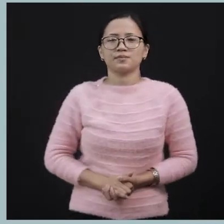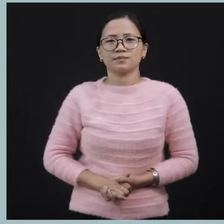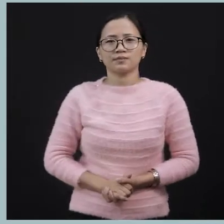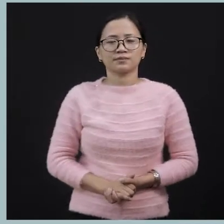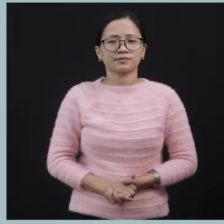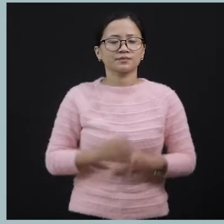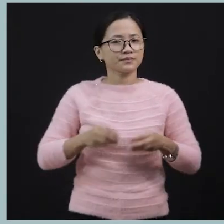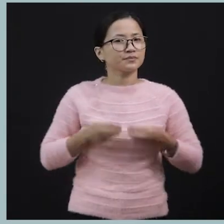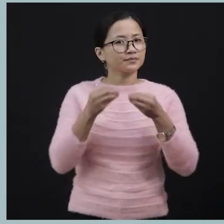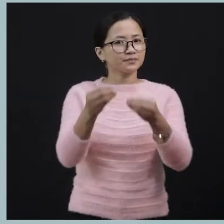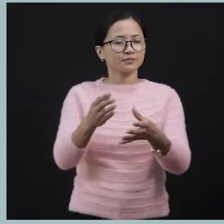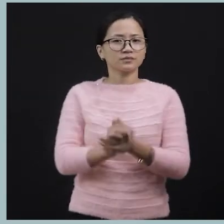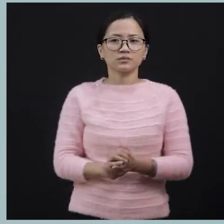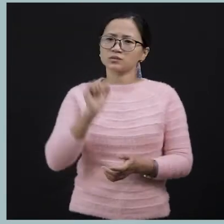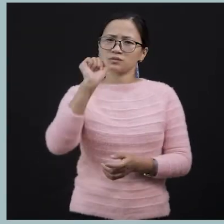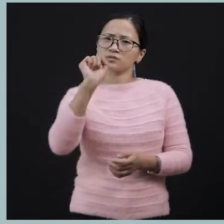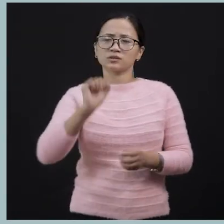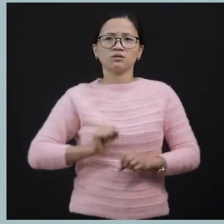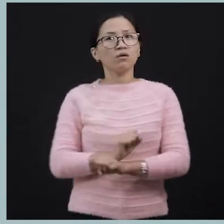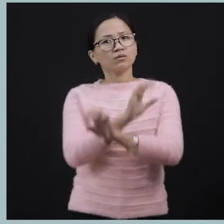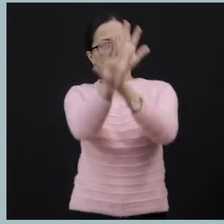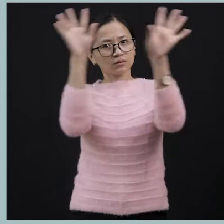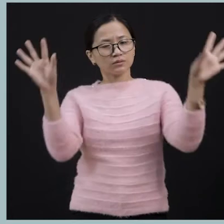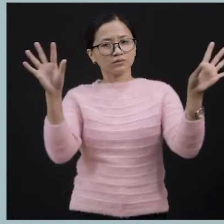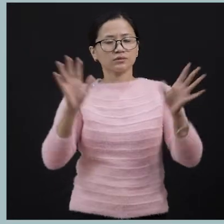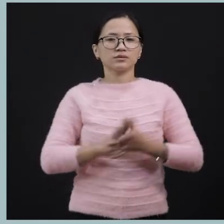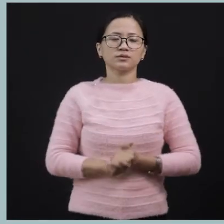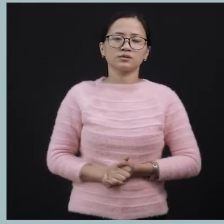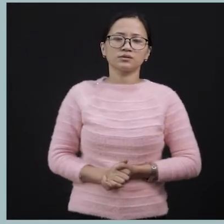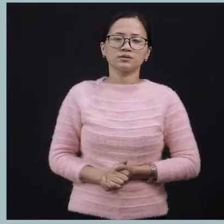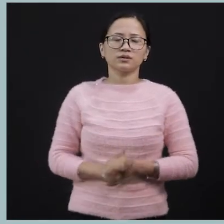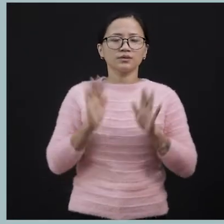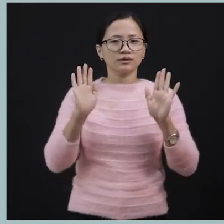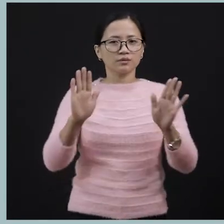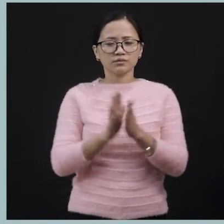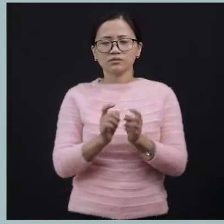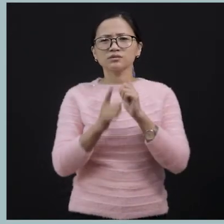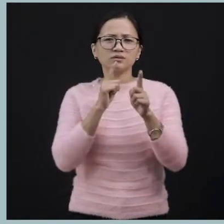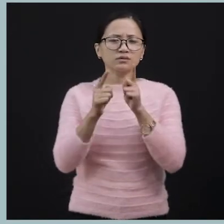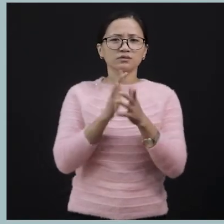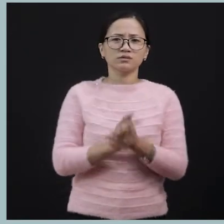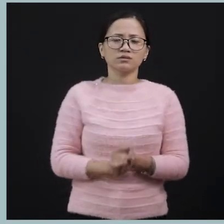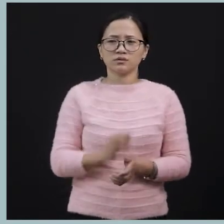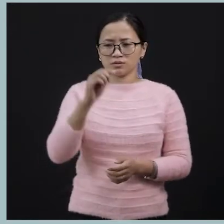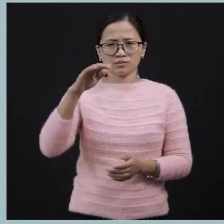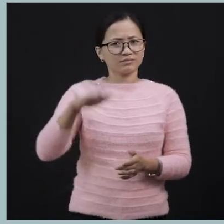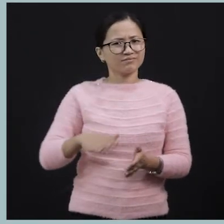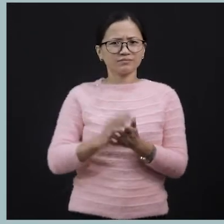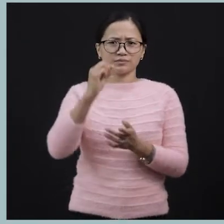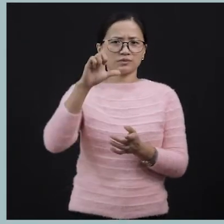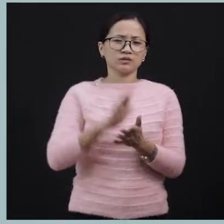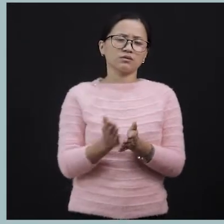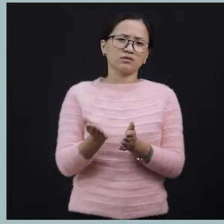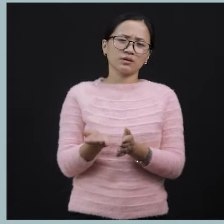The sun gives out its own light. And we have all discussed in our lower class, in